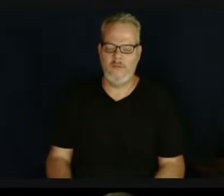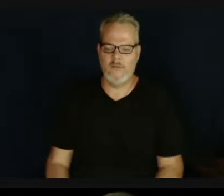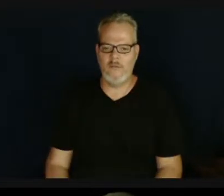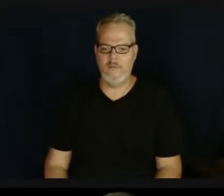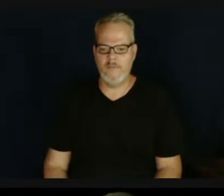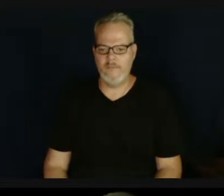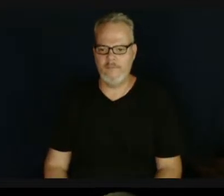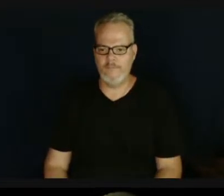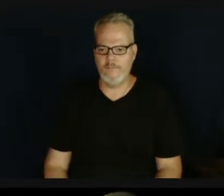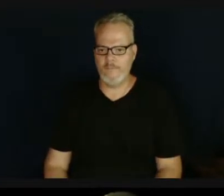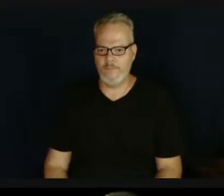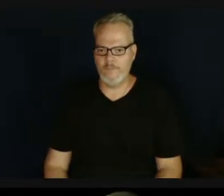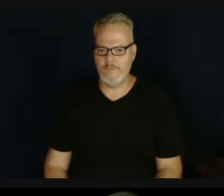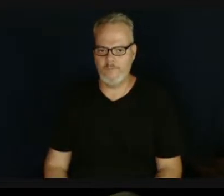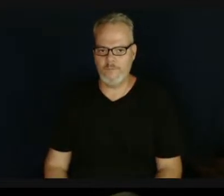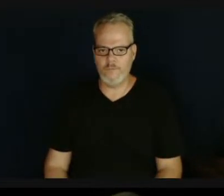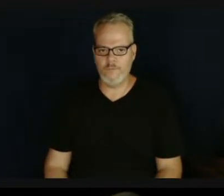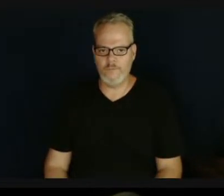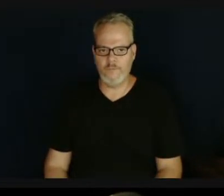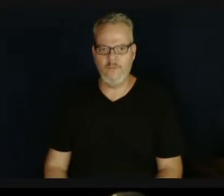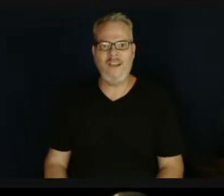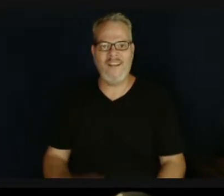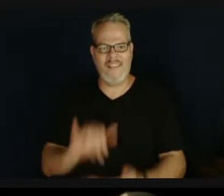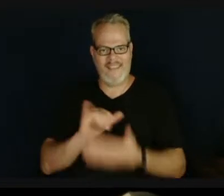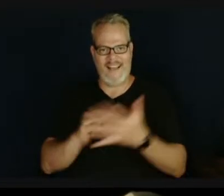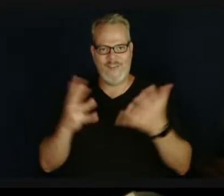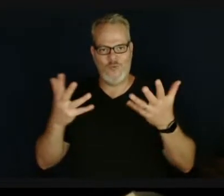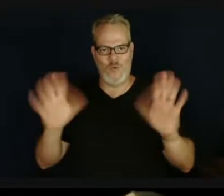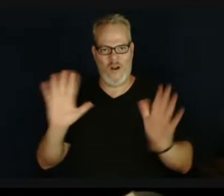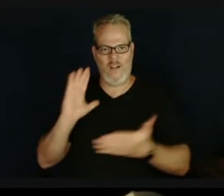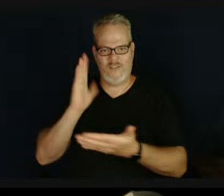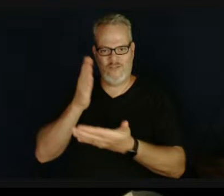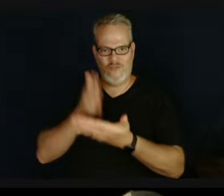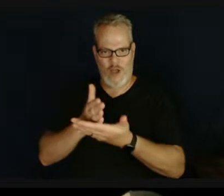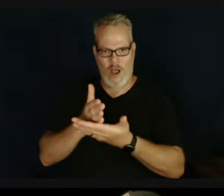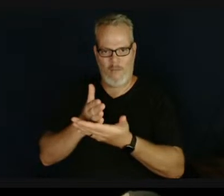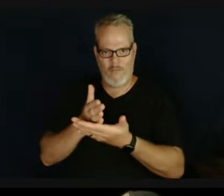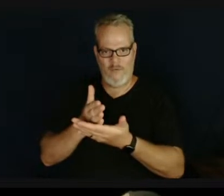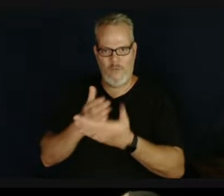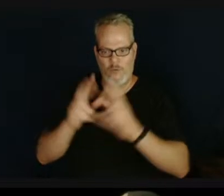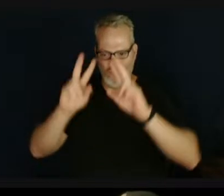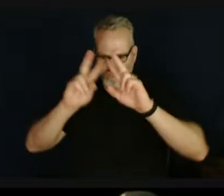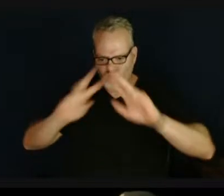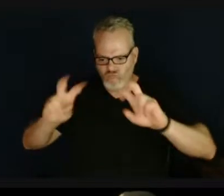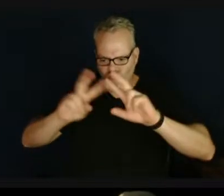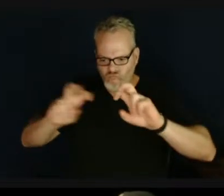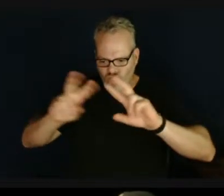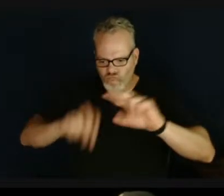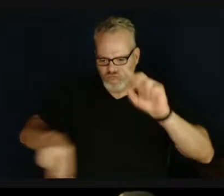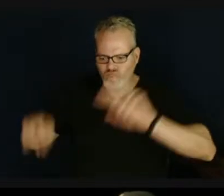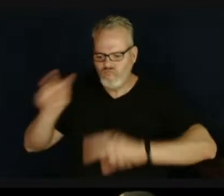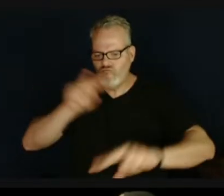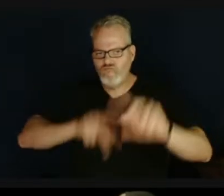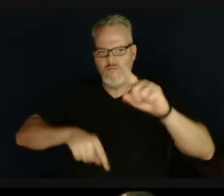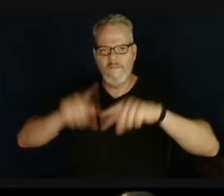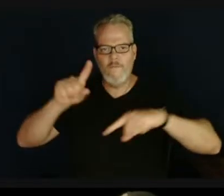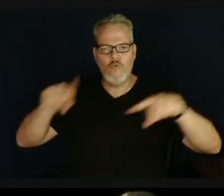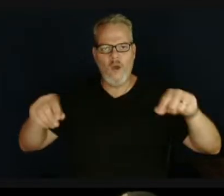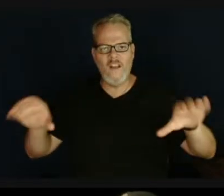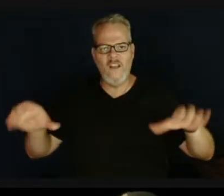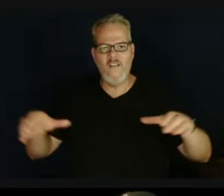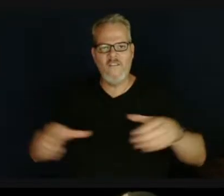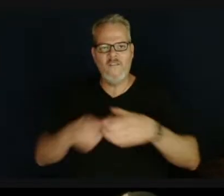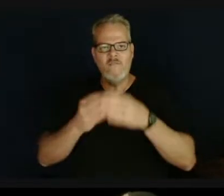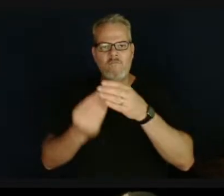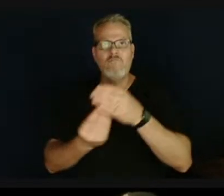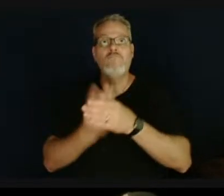So that's where I'll stop with this little foray into Fountain Heights. Mostly Kilauea, but a little Pool